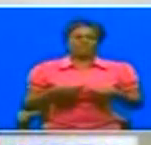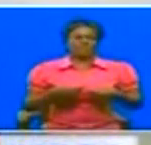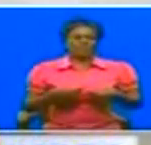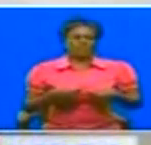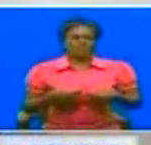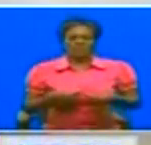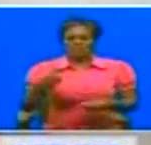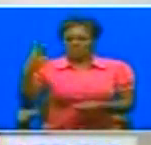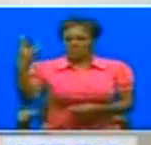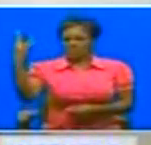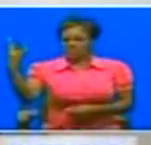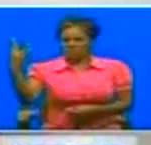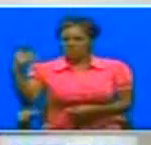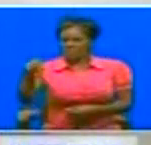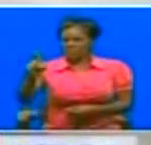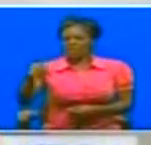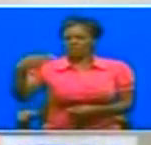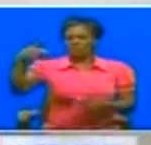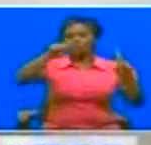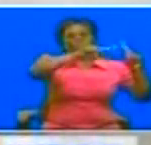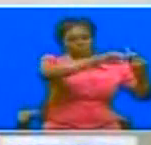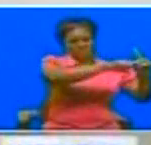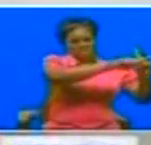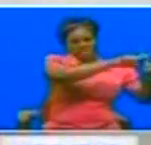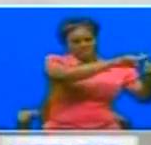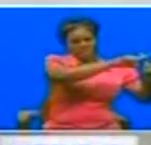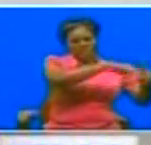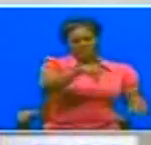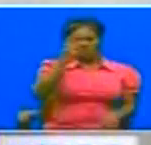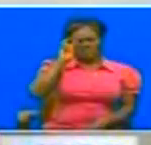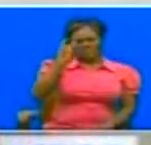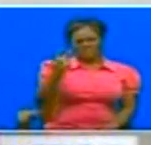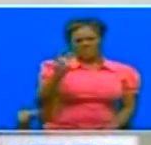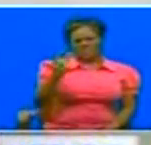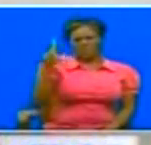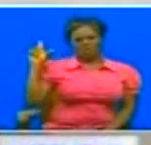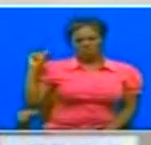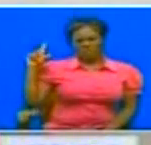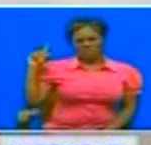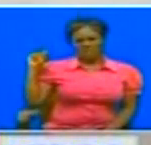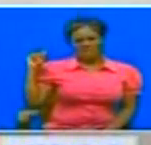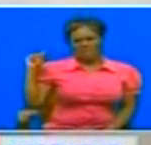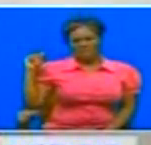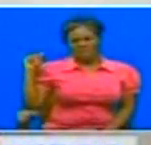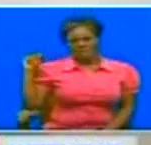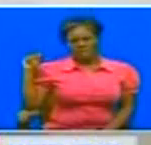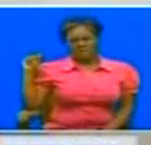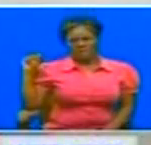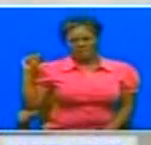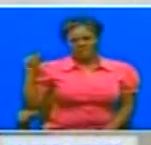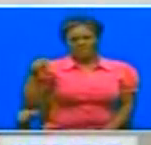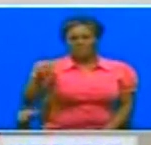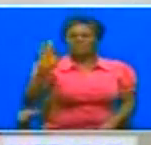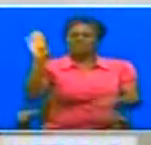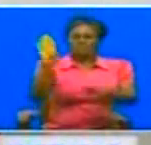10 to 24. They are living with HIV. And I think if you look at the Twitter handle right now, they are